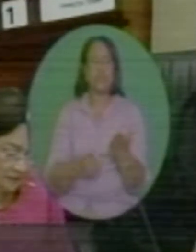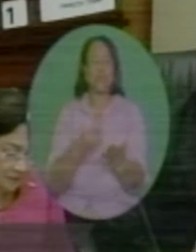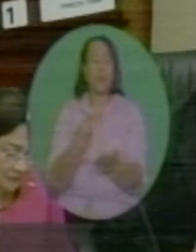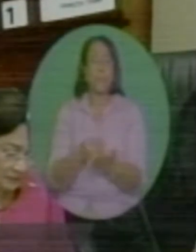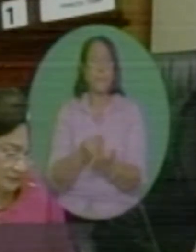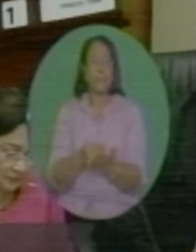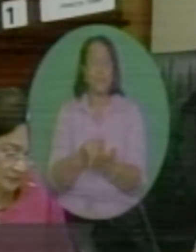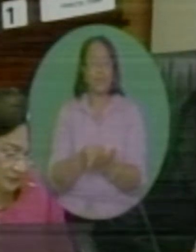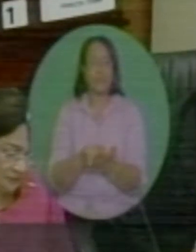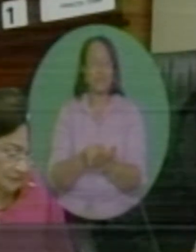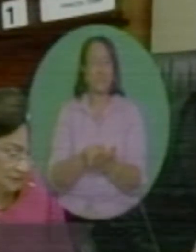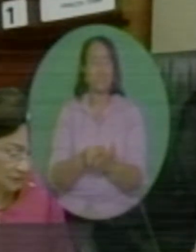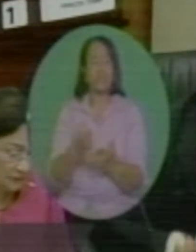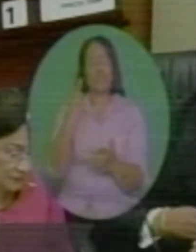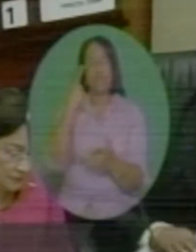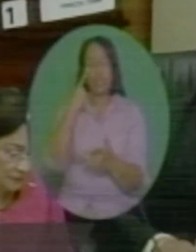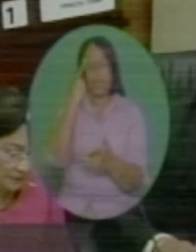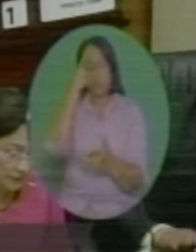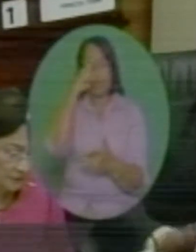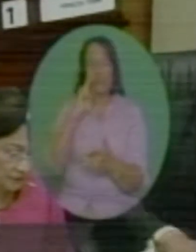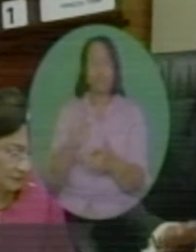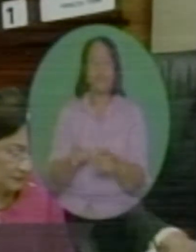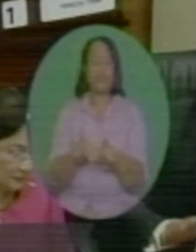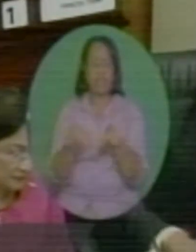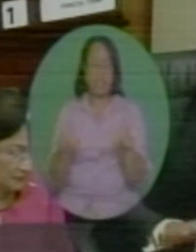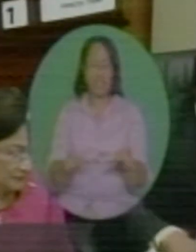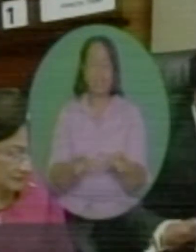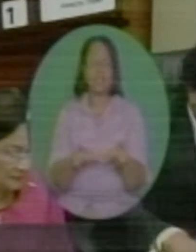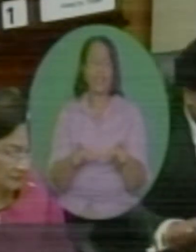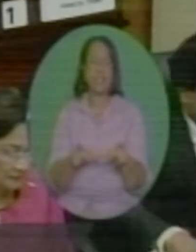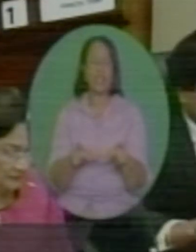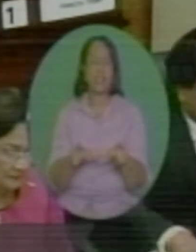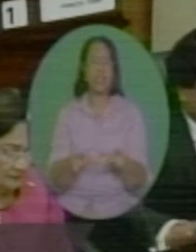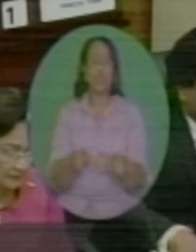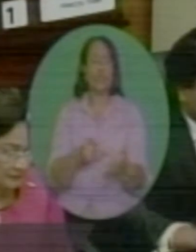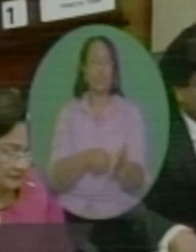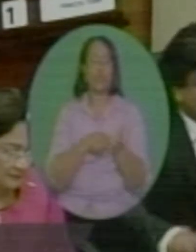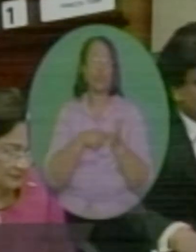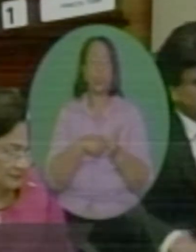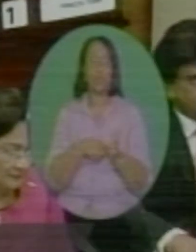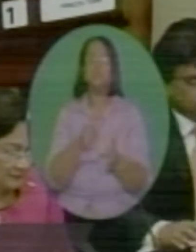to certain agricultural landowners and low-income homeowners.